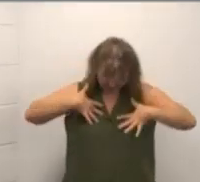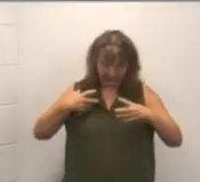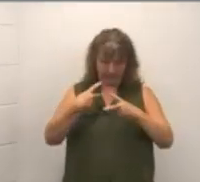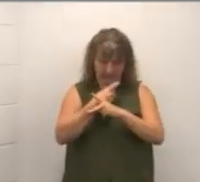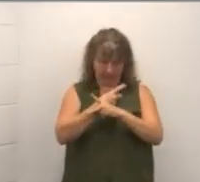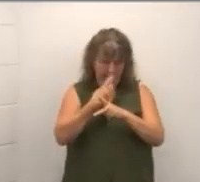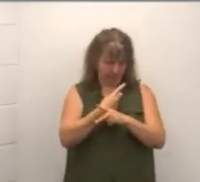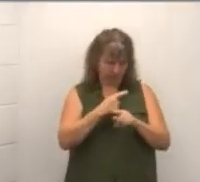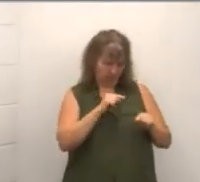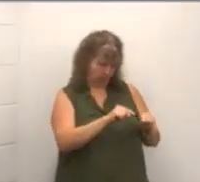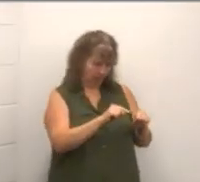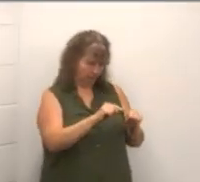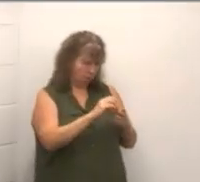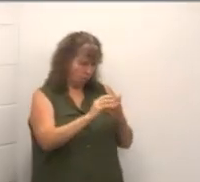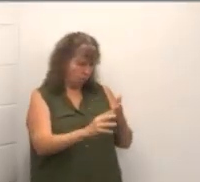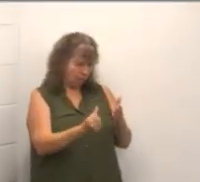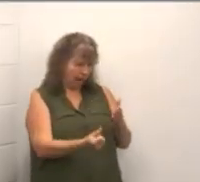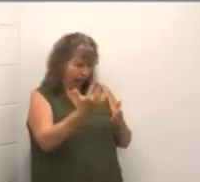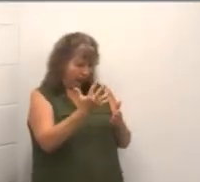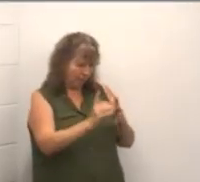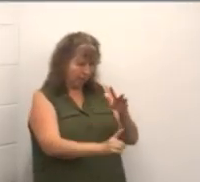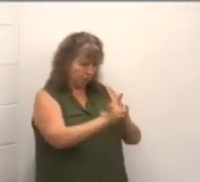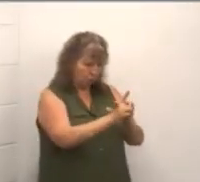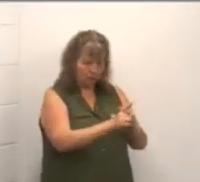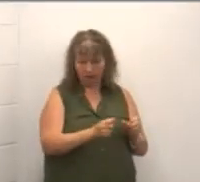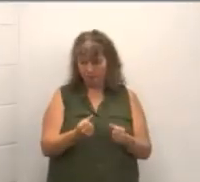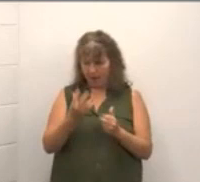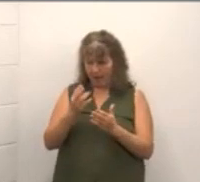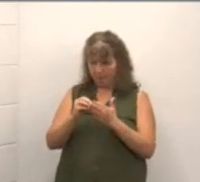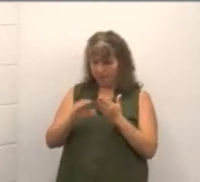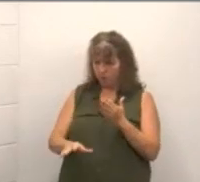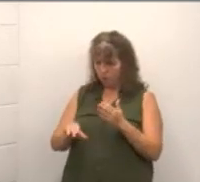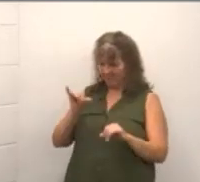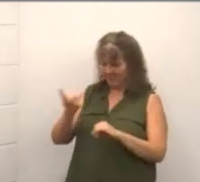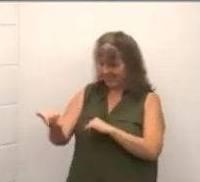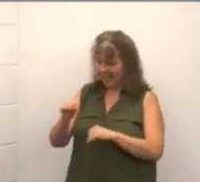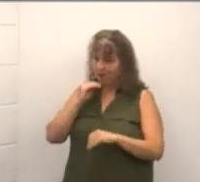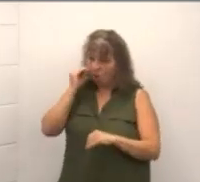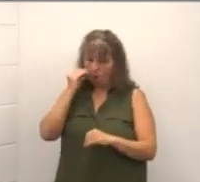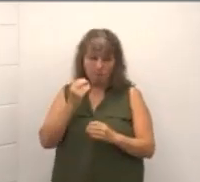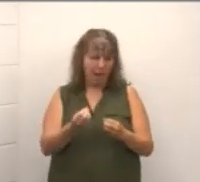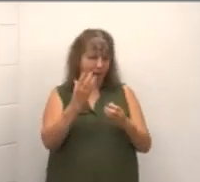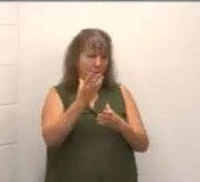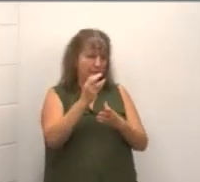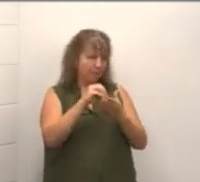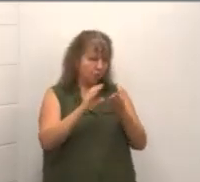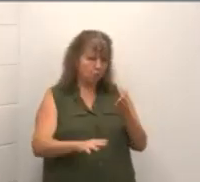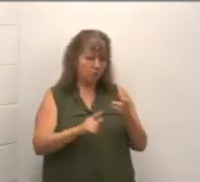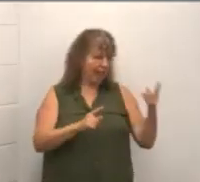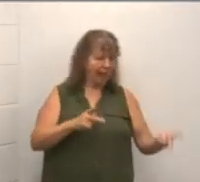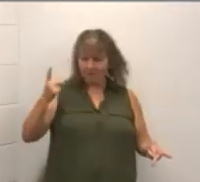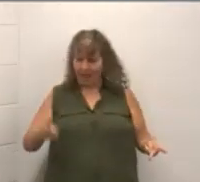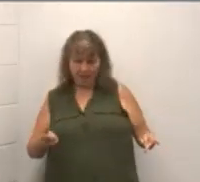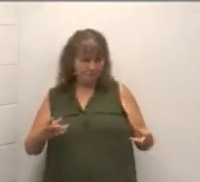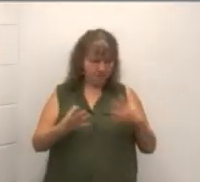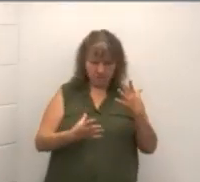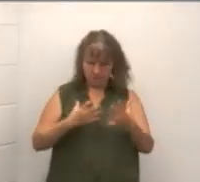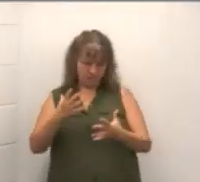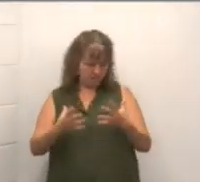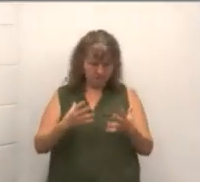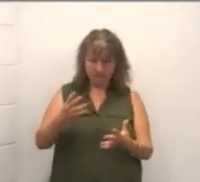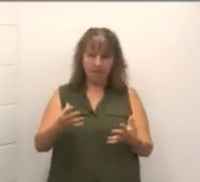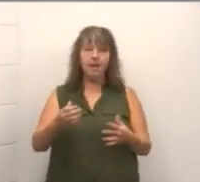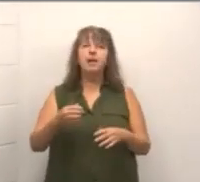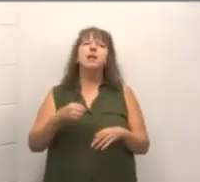students are in school, in person, and hybrid, and look at the additional teachers that are needed